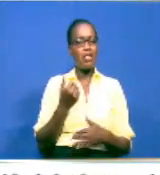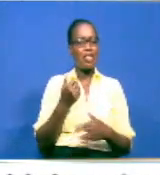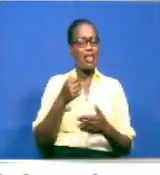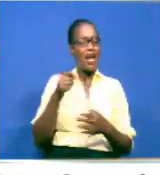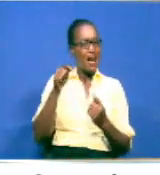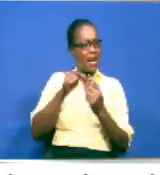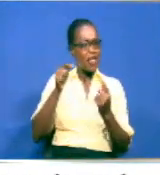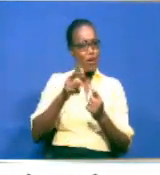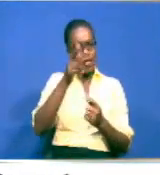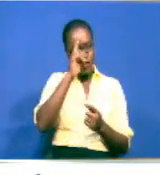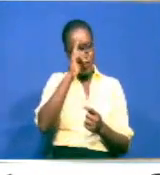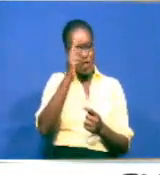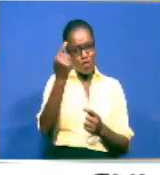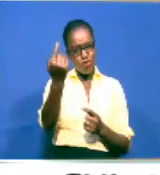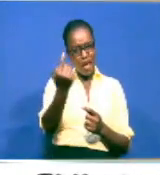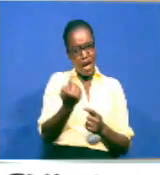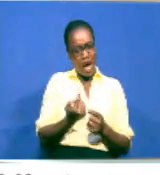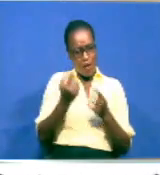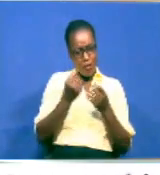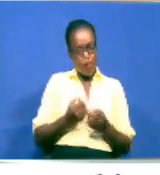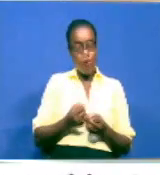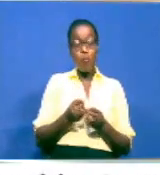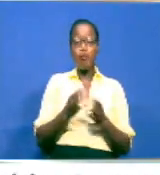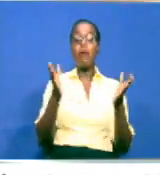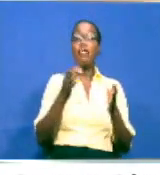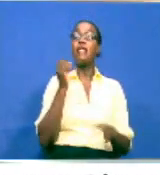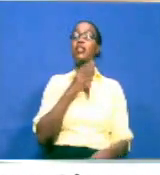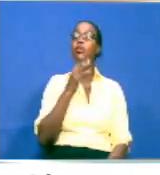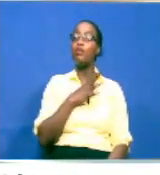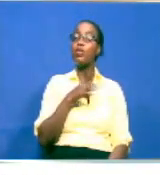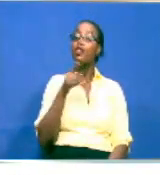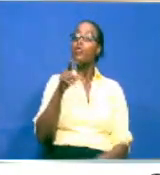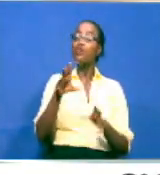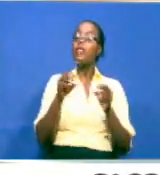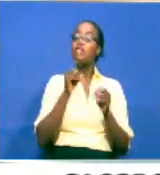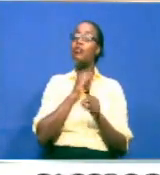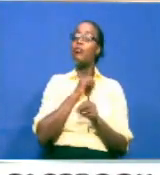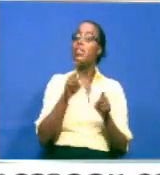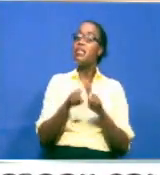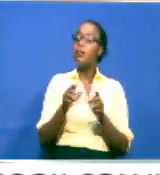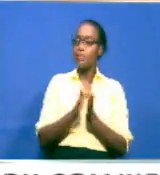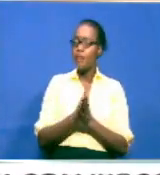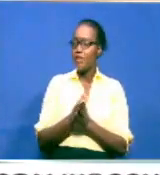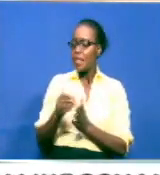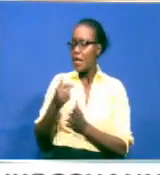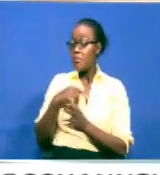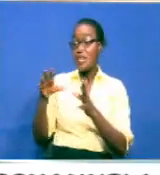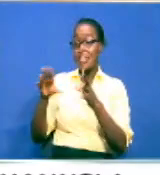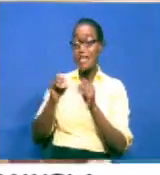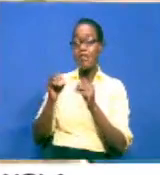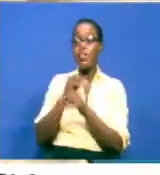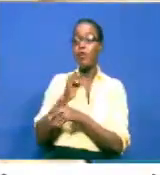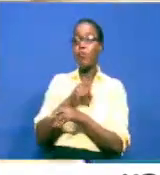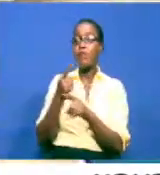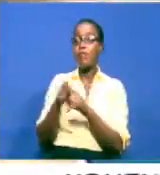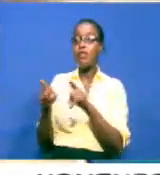officers should come out and complain. Have you received such complaints as well? I have received the complaint, but